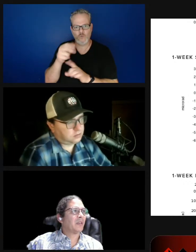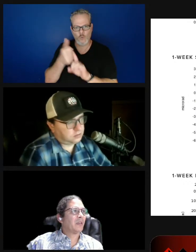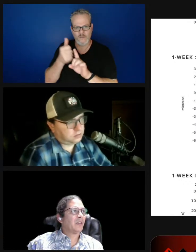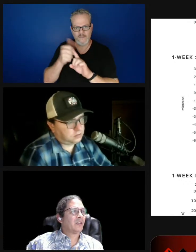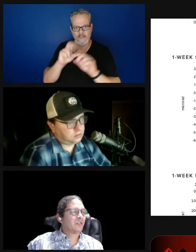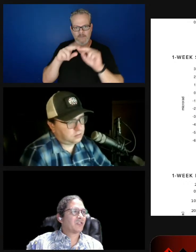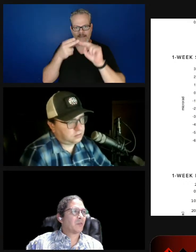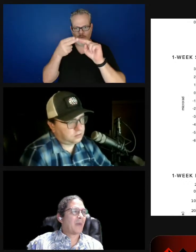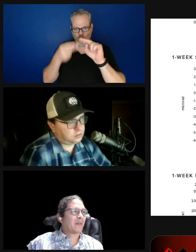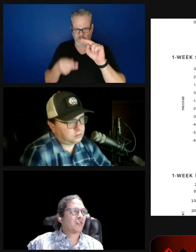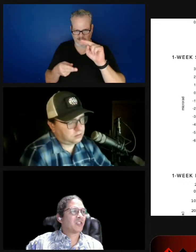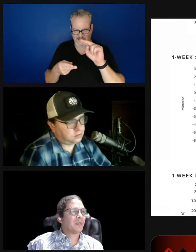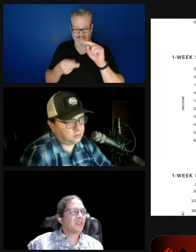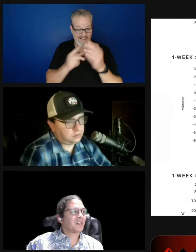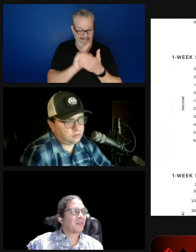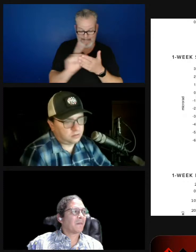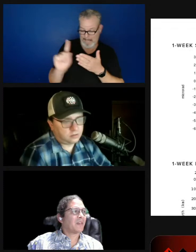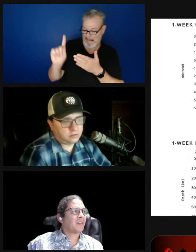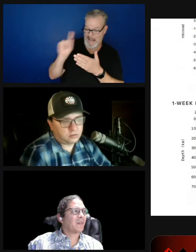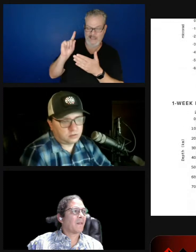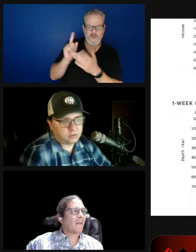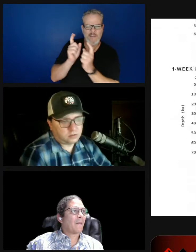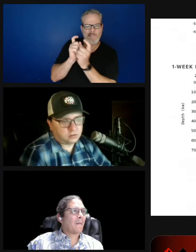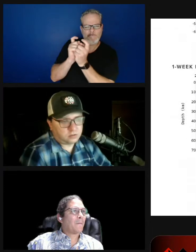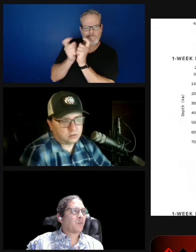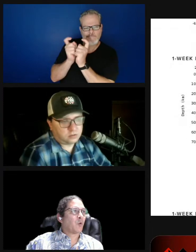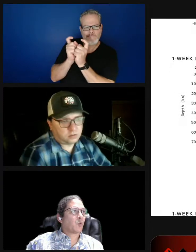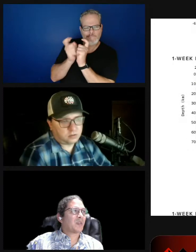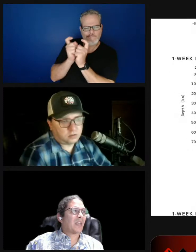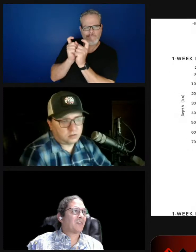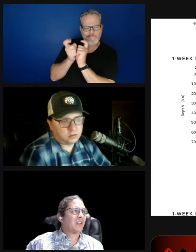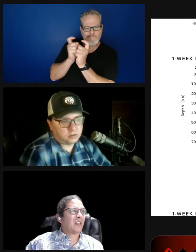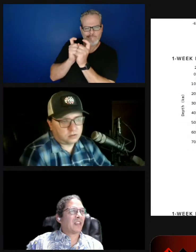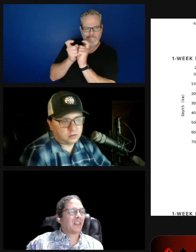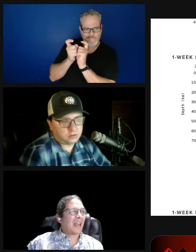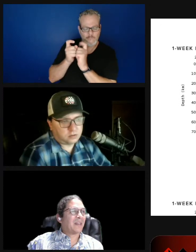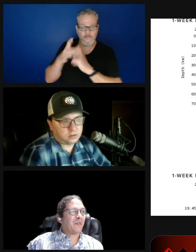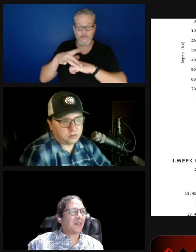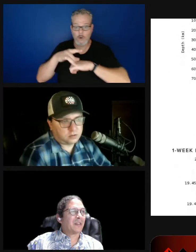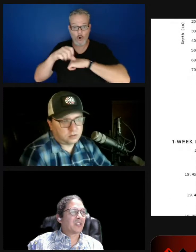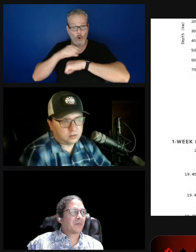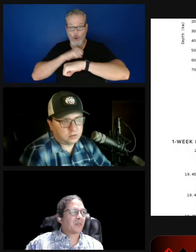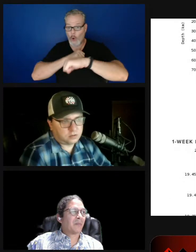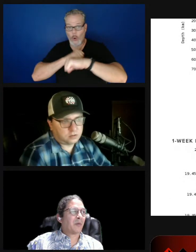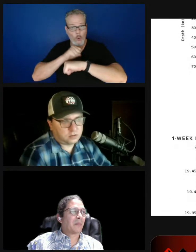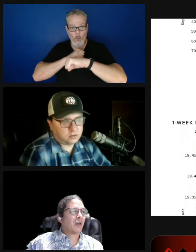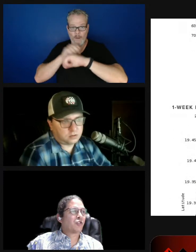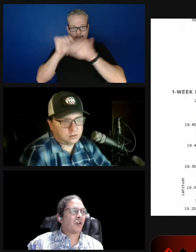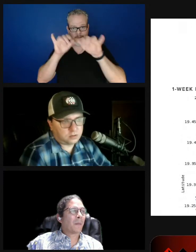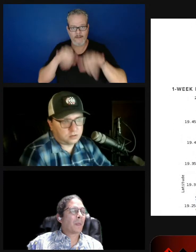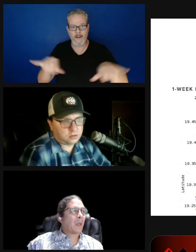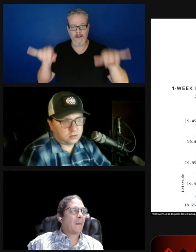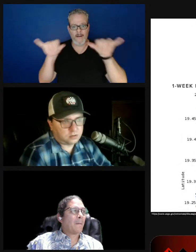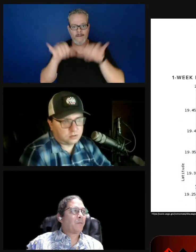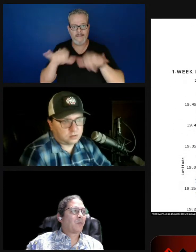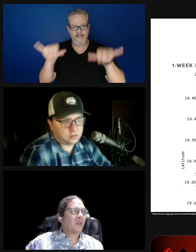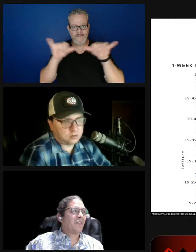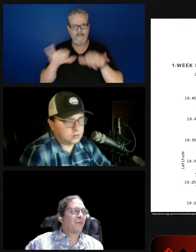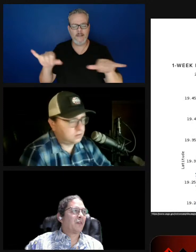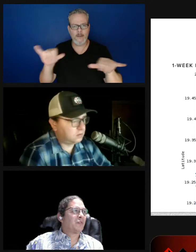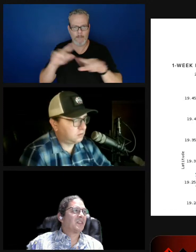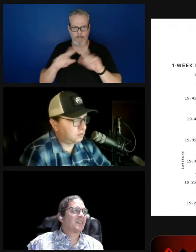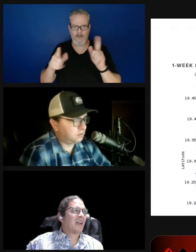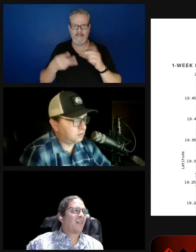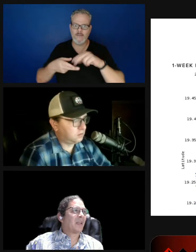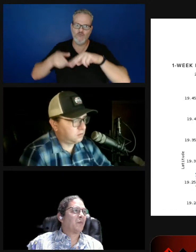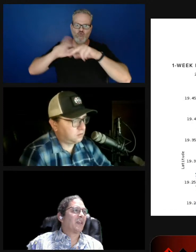be just little minor adjustments, right? Earthquakes haven't done anything that different. It's just a result of the building pressure. Even